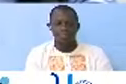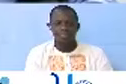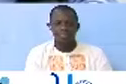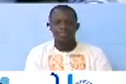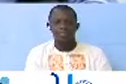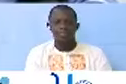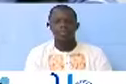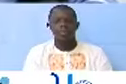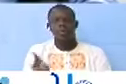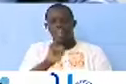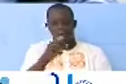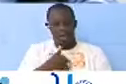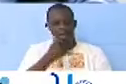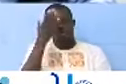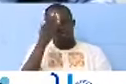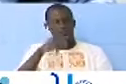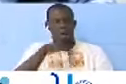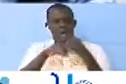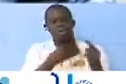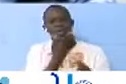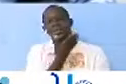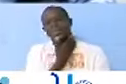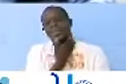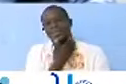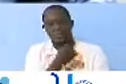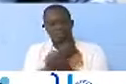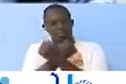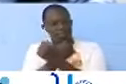Light detention. What I know about light detention,